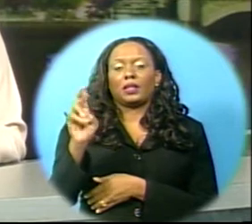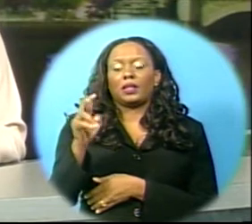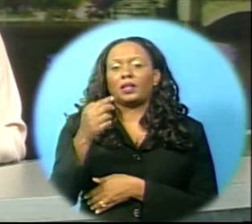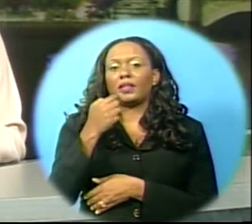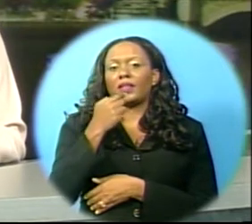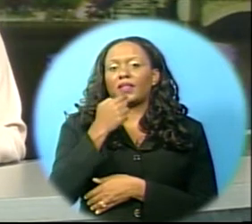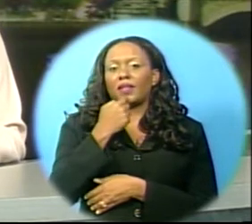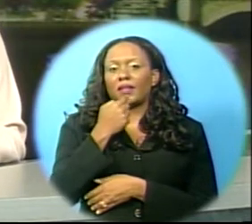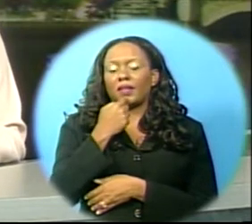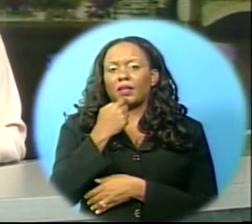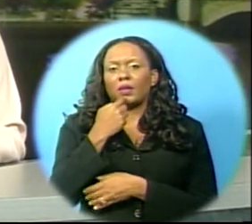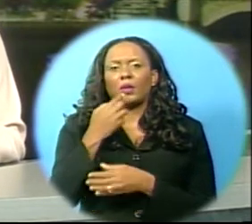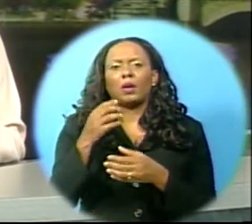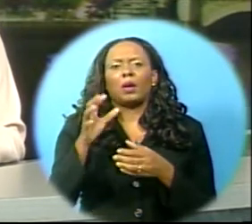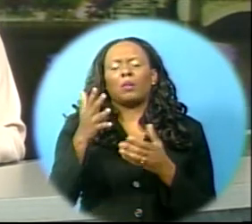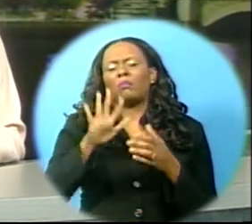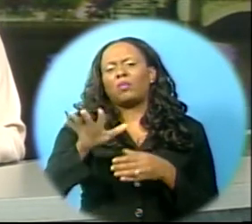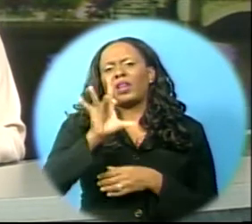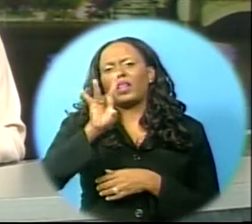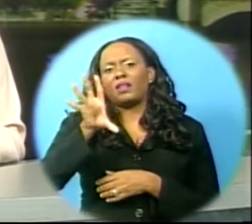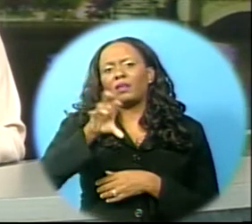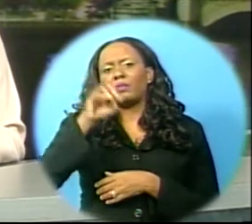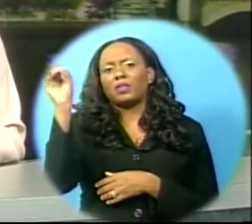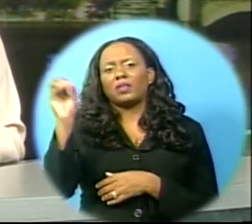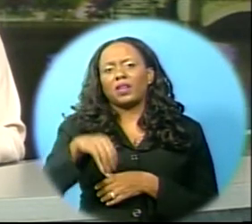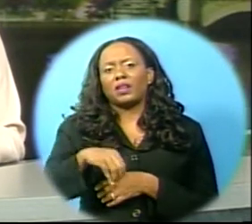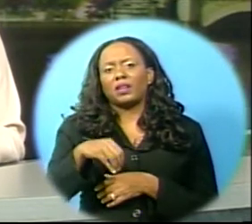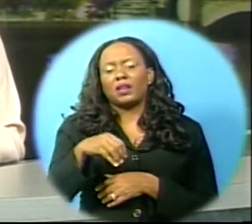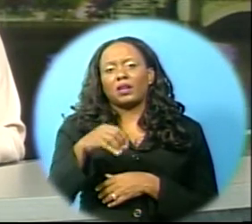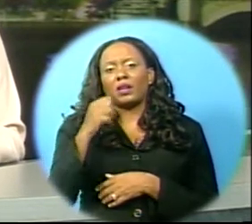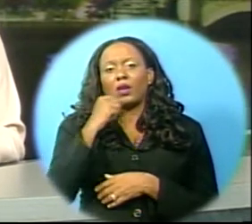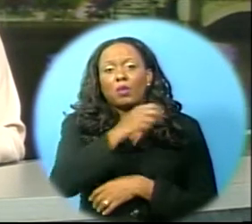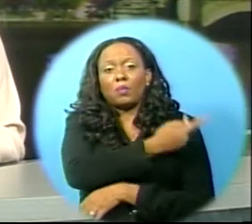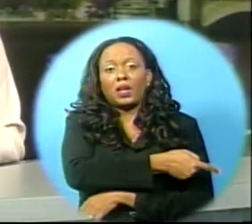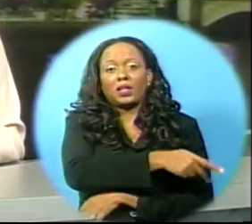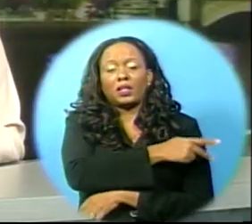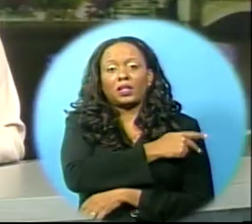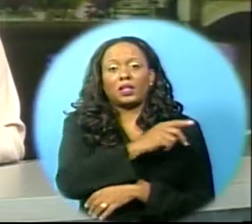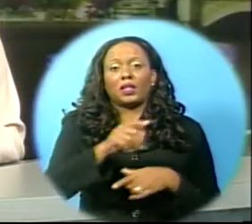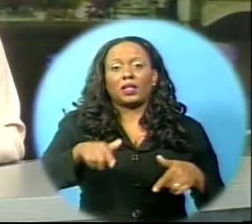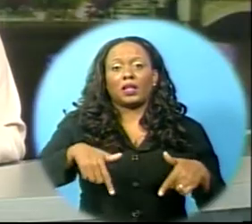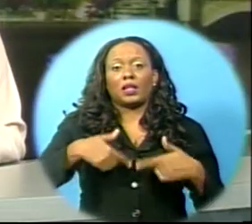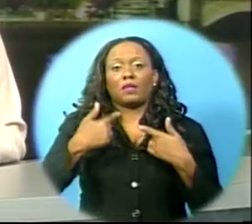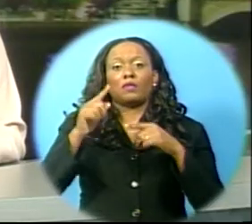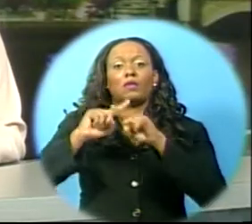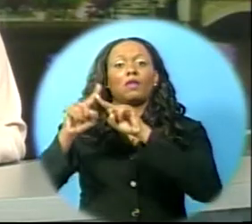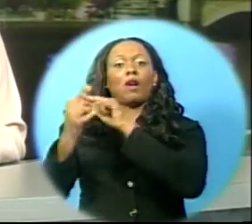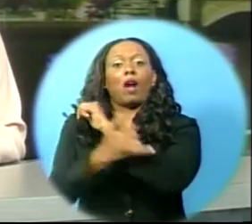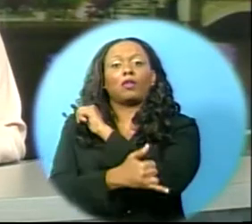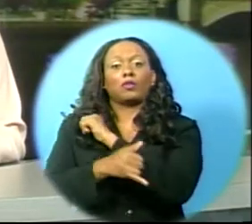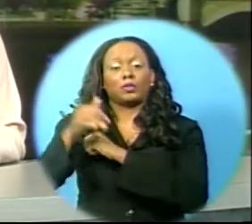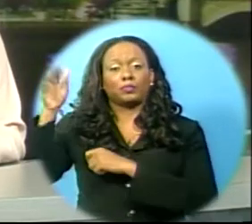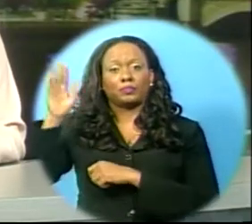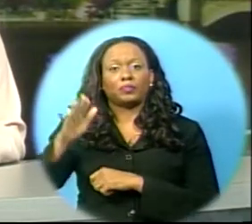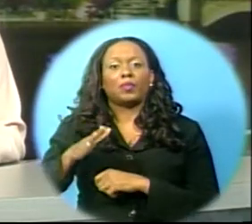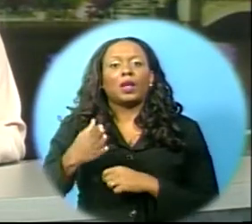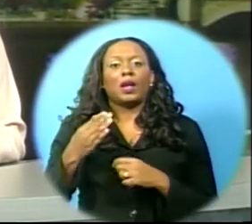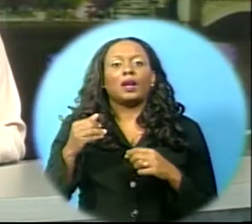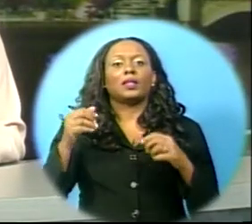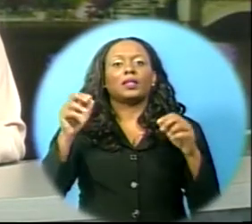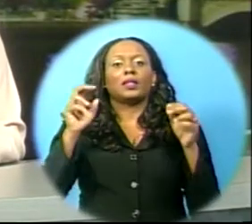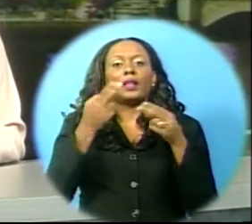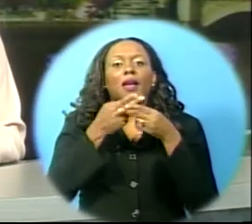tells CBC News about 85% of the clinic's patients live overseas. Its egg donation program